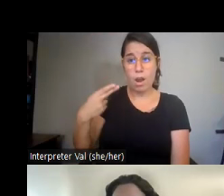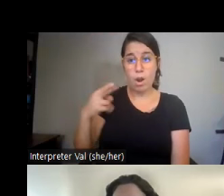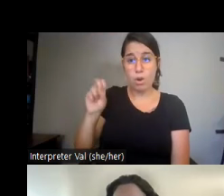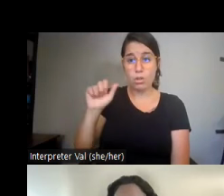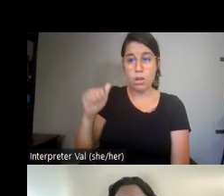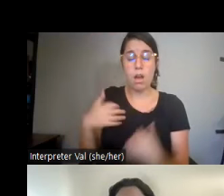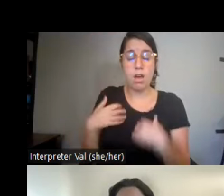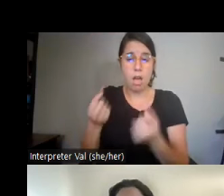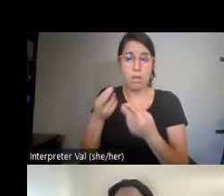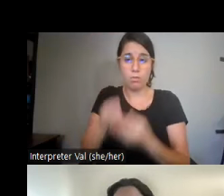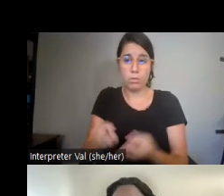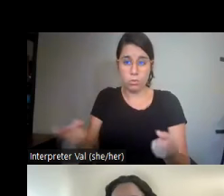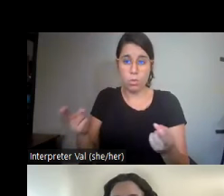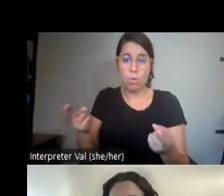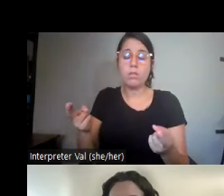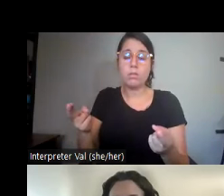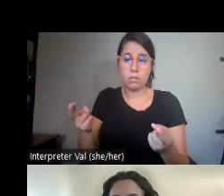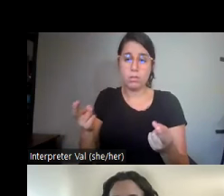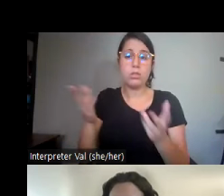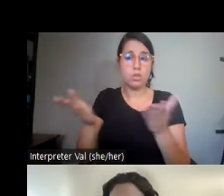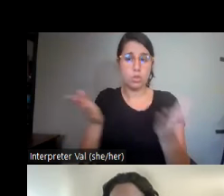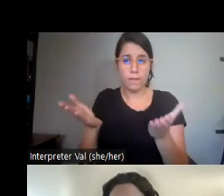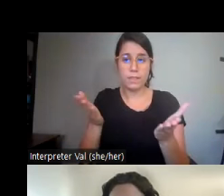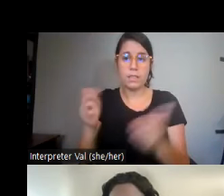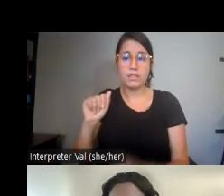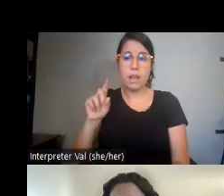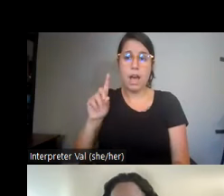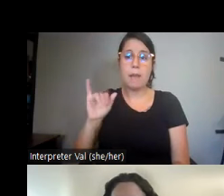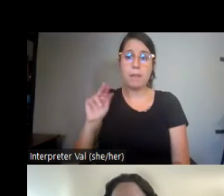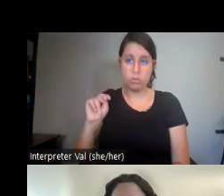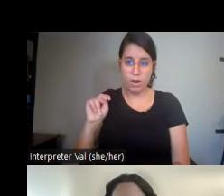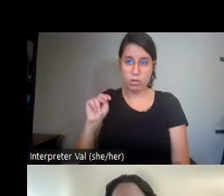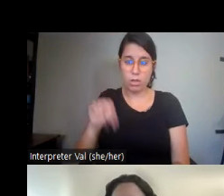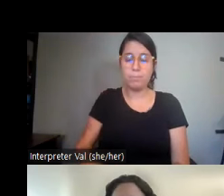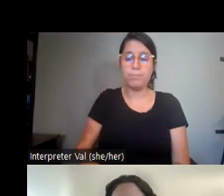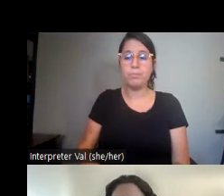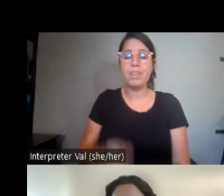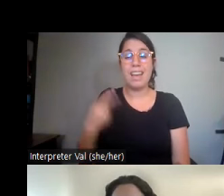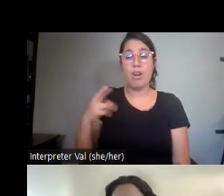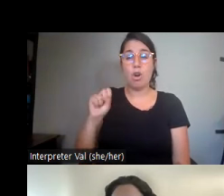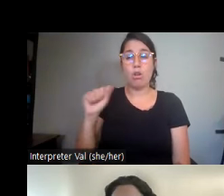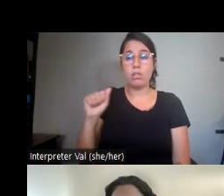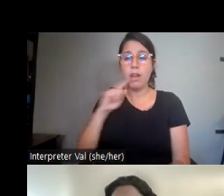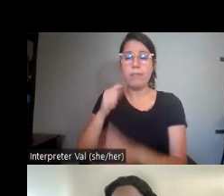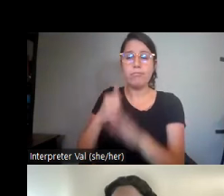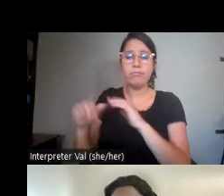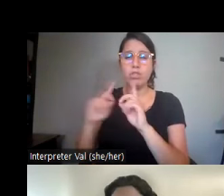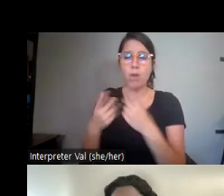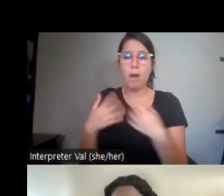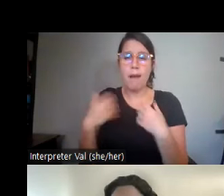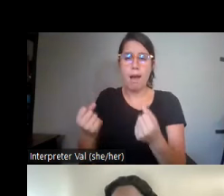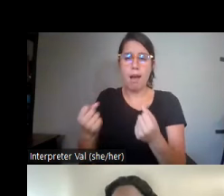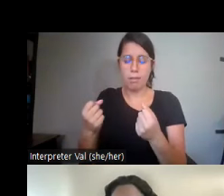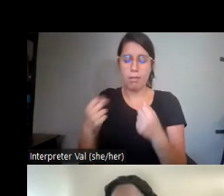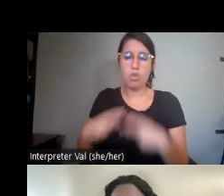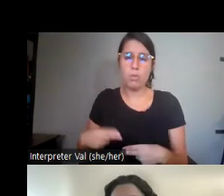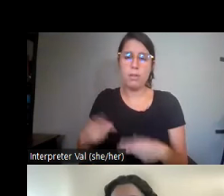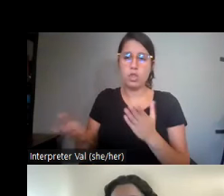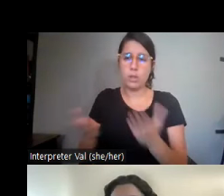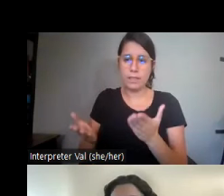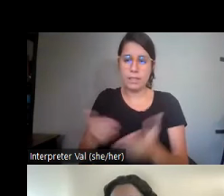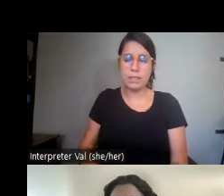Health Resources and Services Administration, and it's part of the Department of Health and Human Services. And